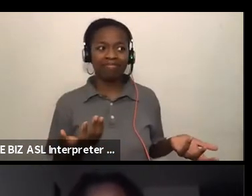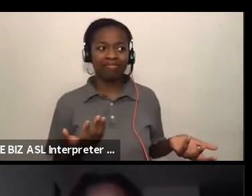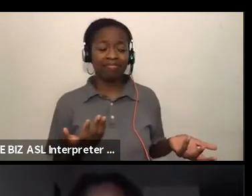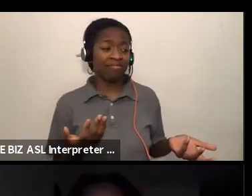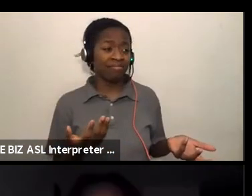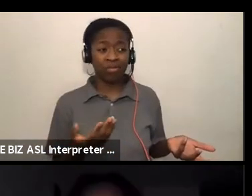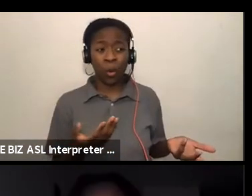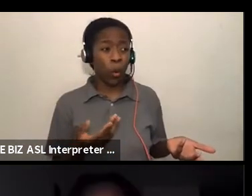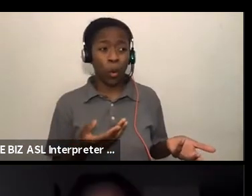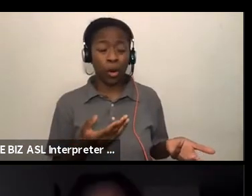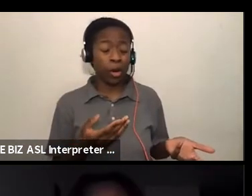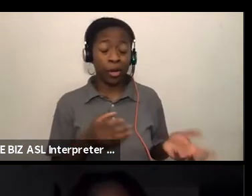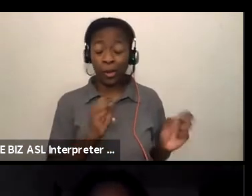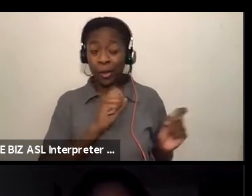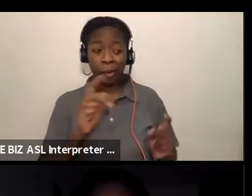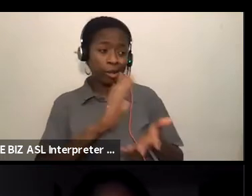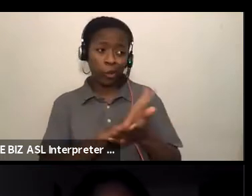school.